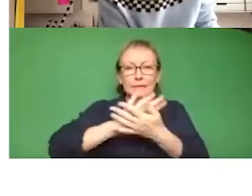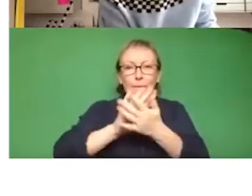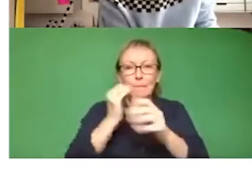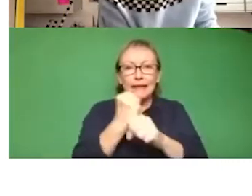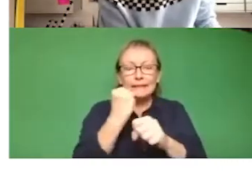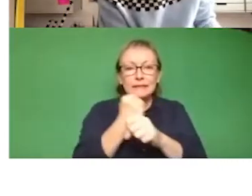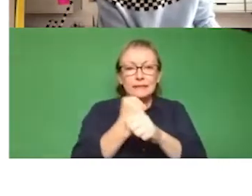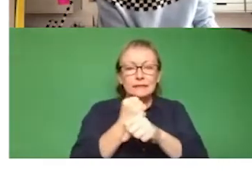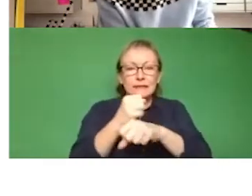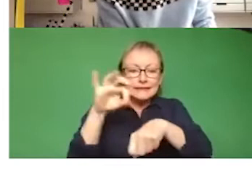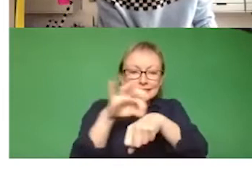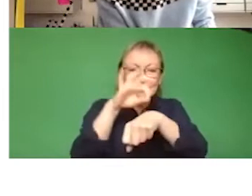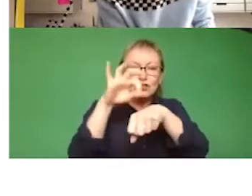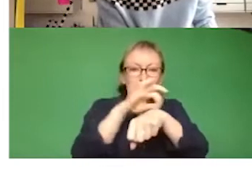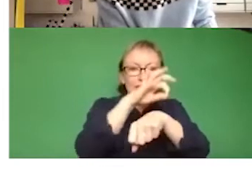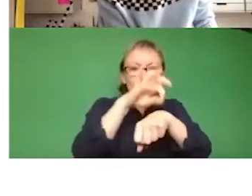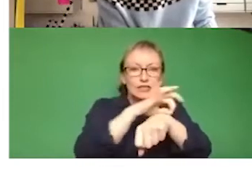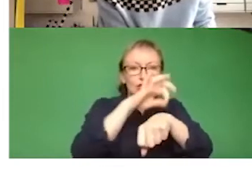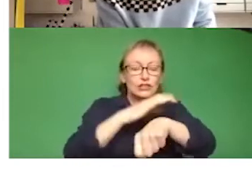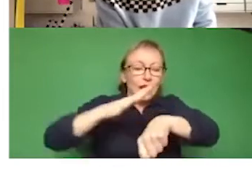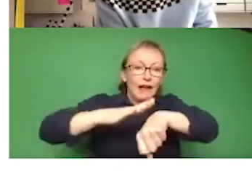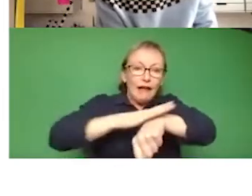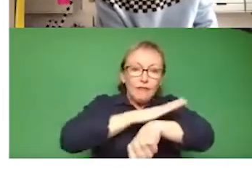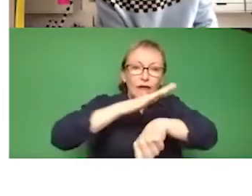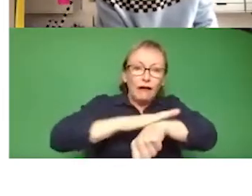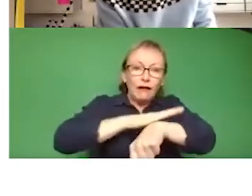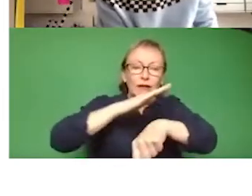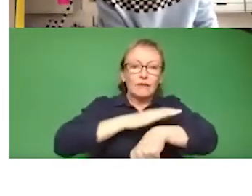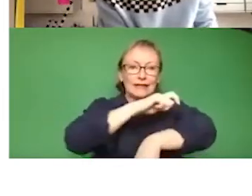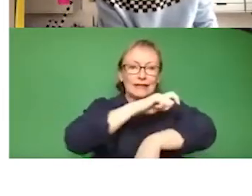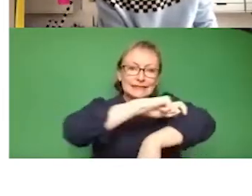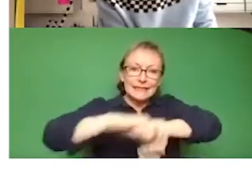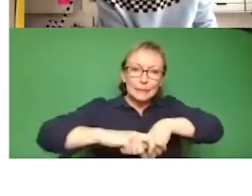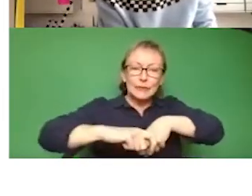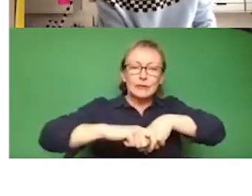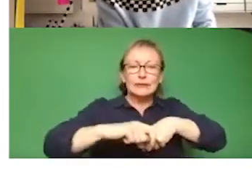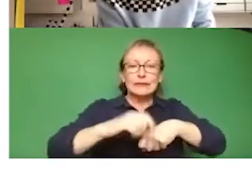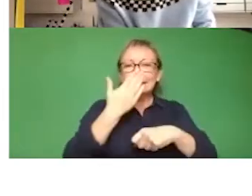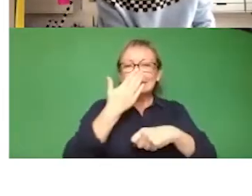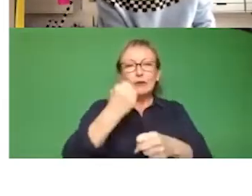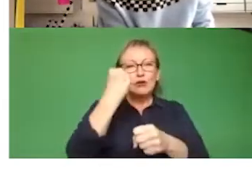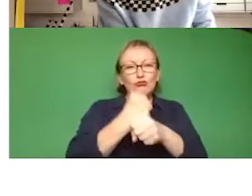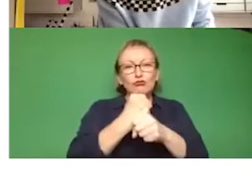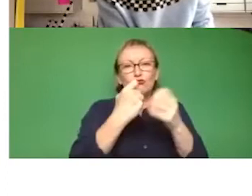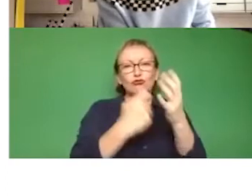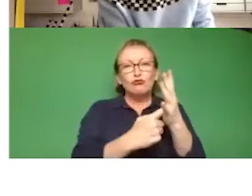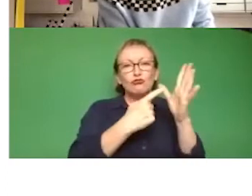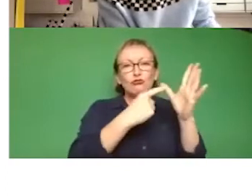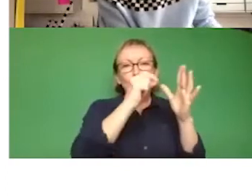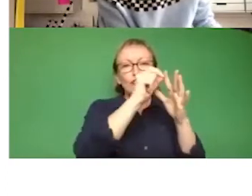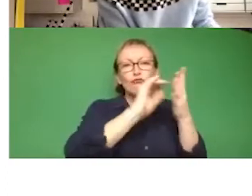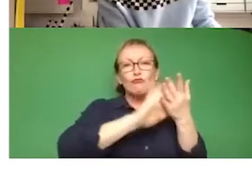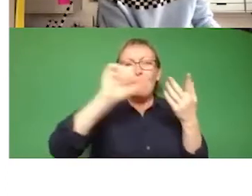that's stitched is covered by something, this tape. And I just thought the graphicness of it was also so beautiful, and it's to